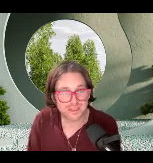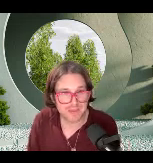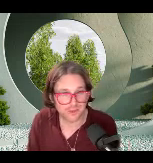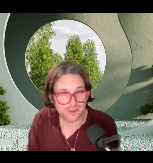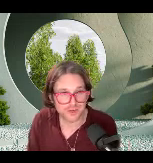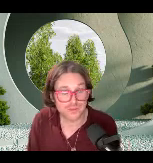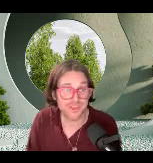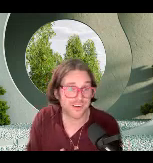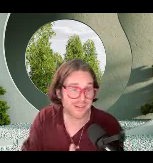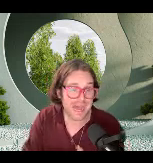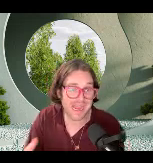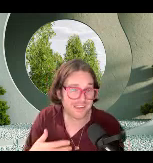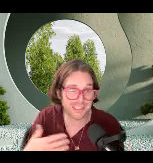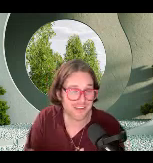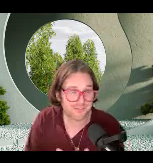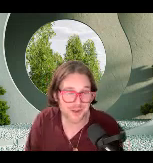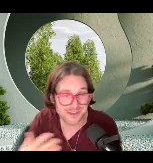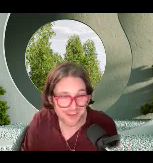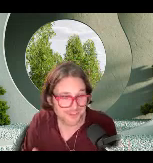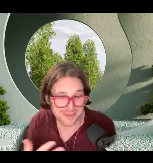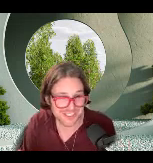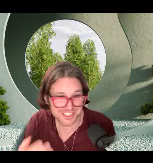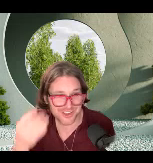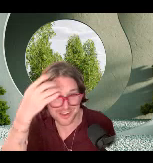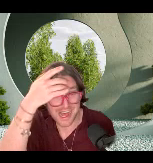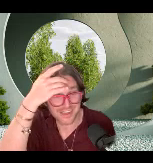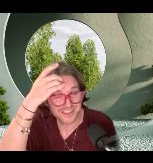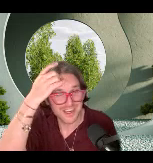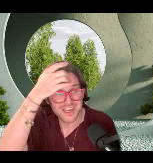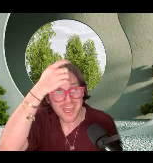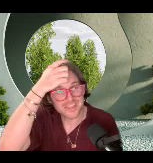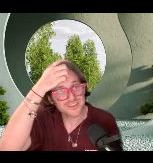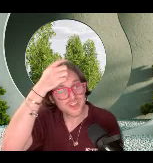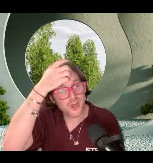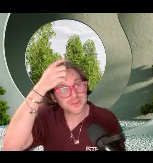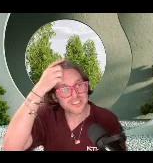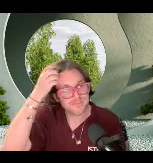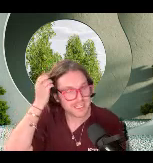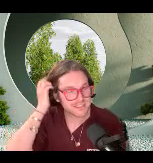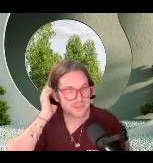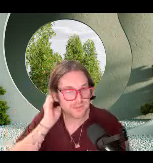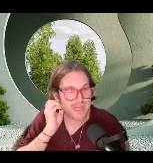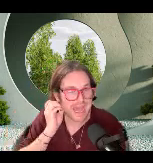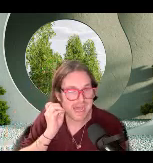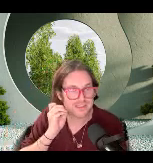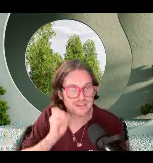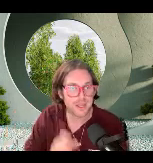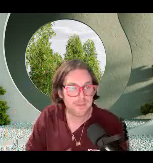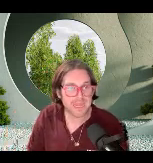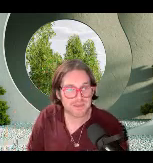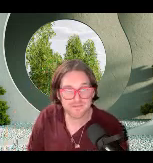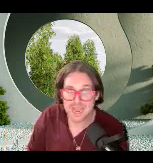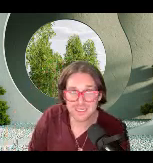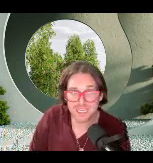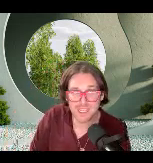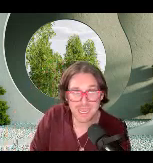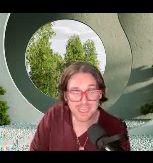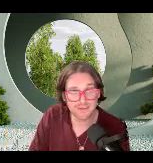impact with my learners, whether I get that verbal confirmation or not. And so something as simple as